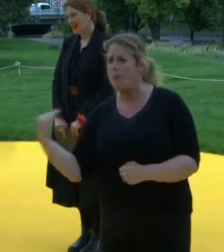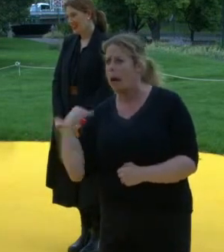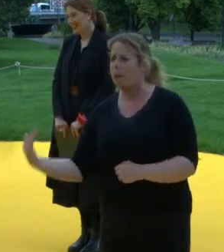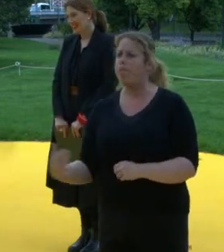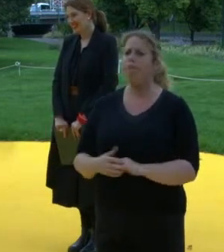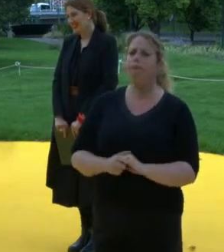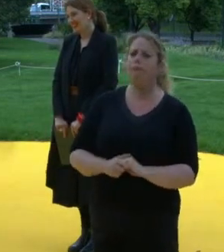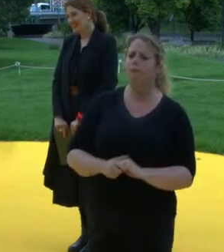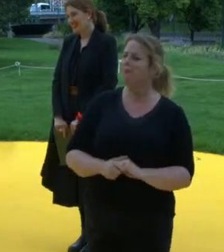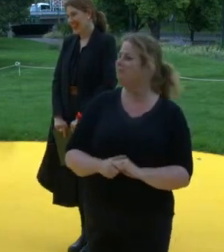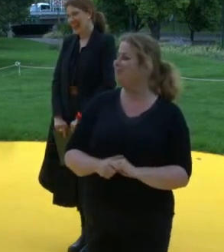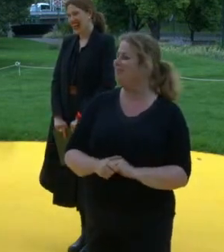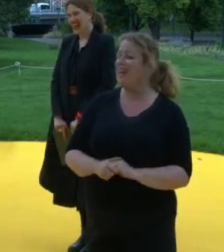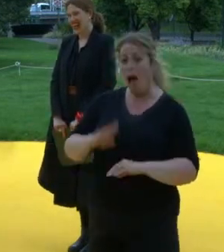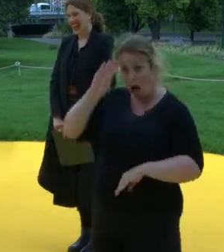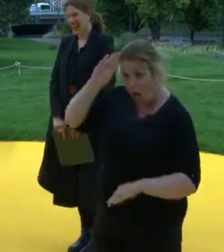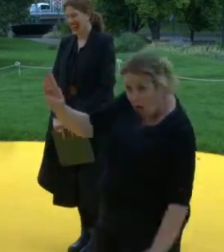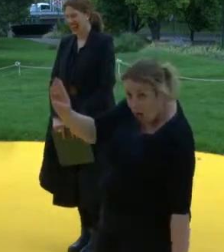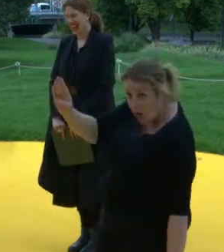I just